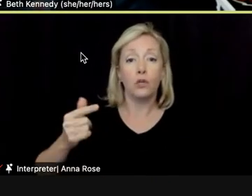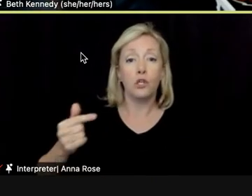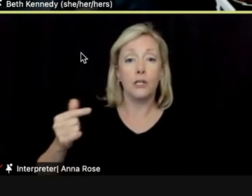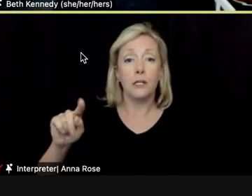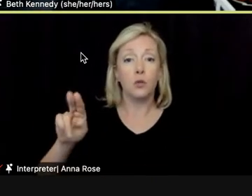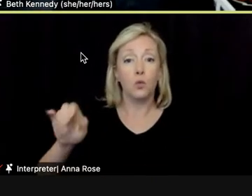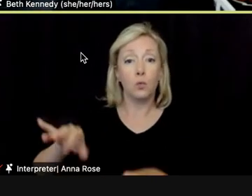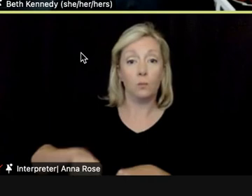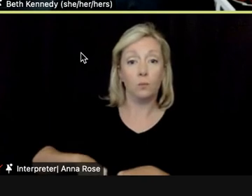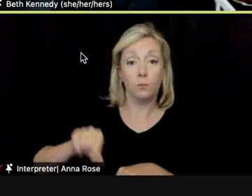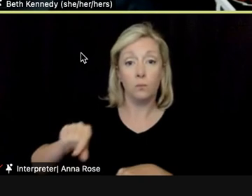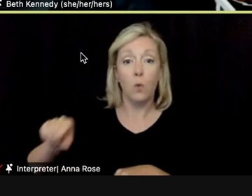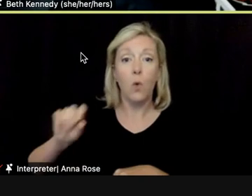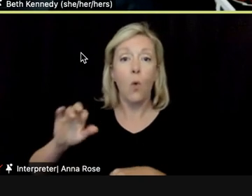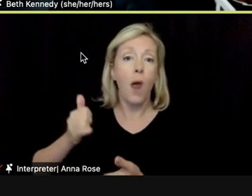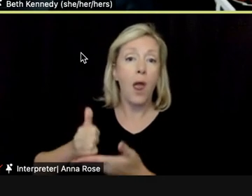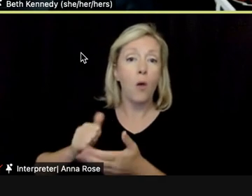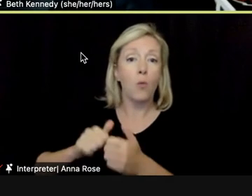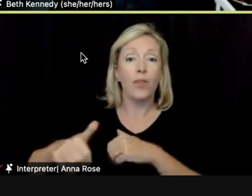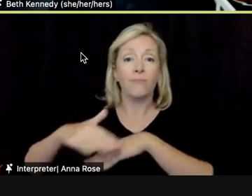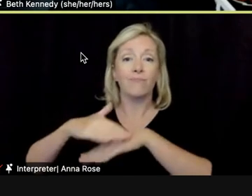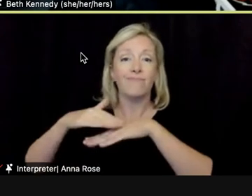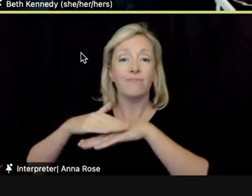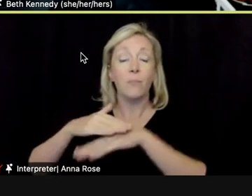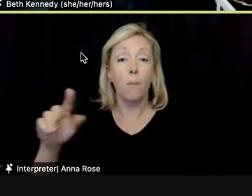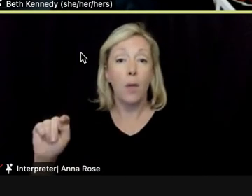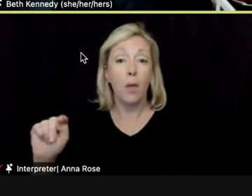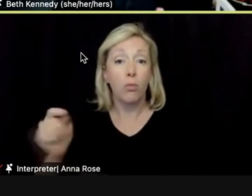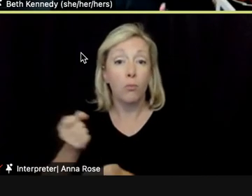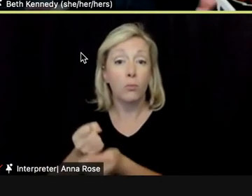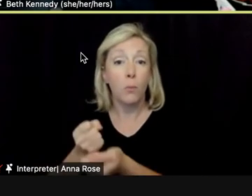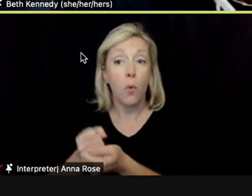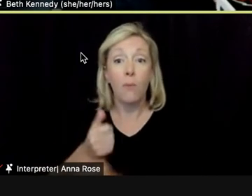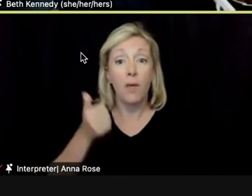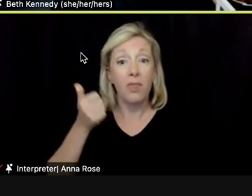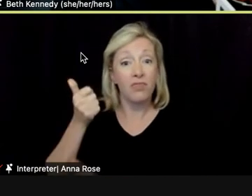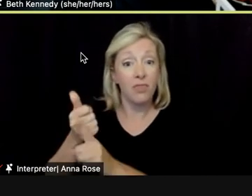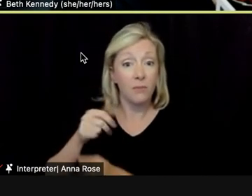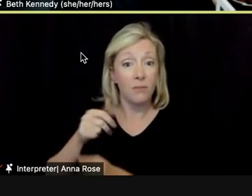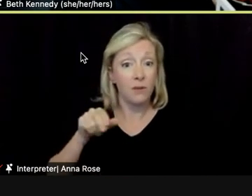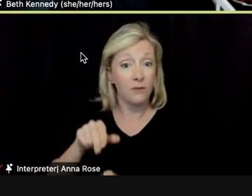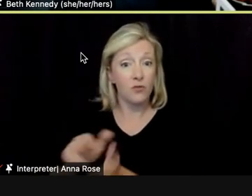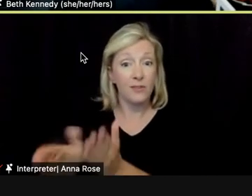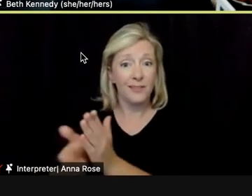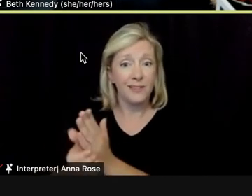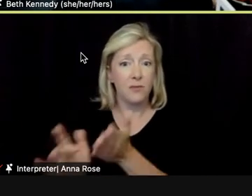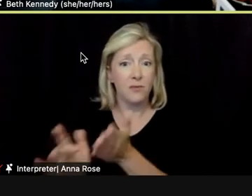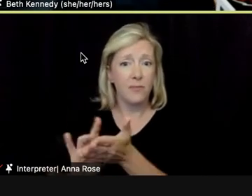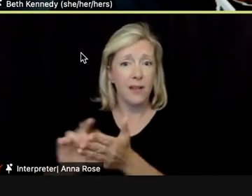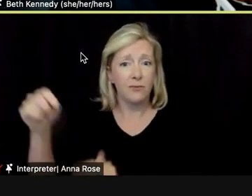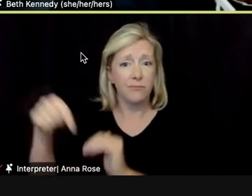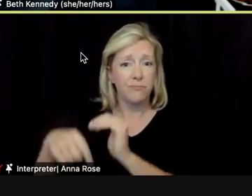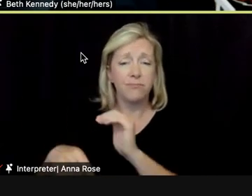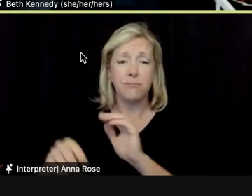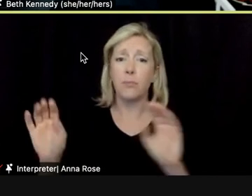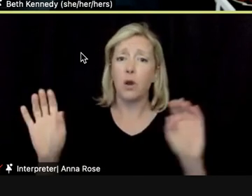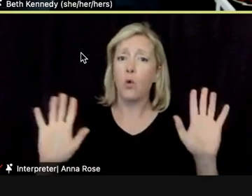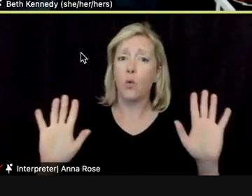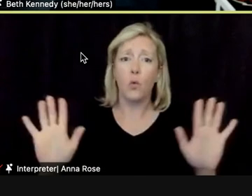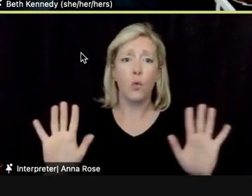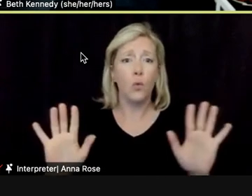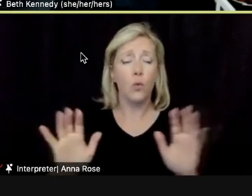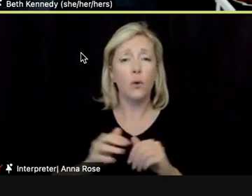of things, but they are not nurses and shouldn't be looked at as skilled medical care team.